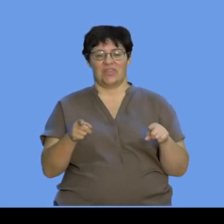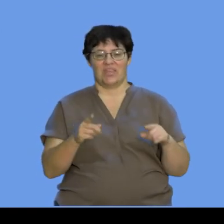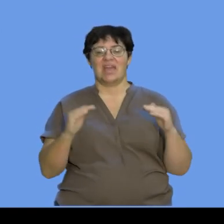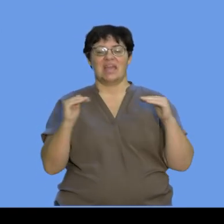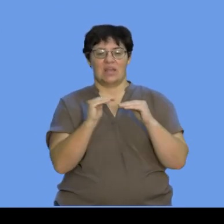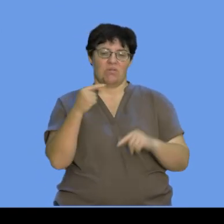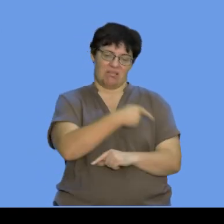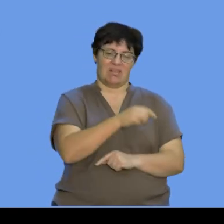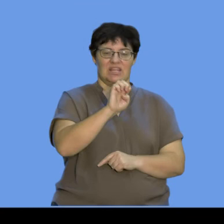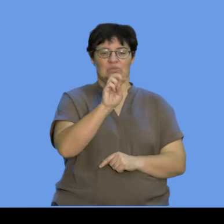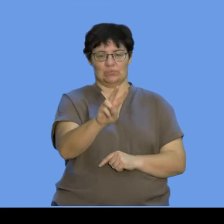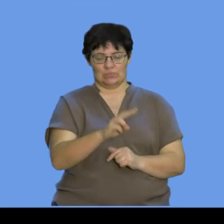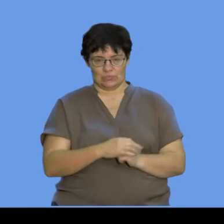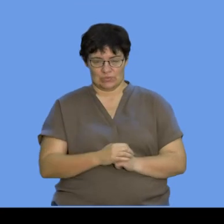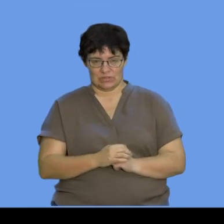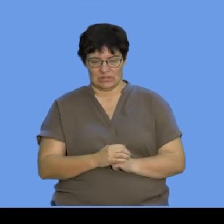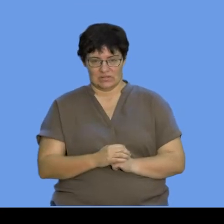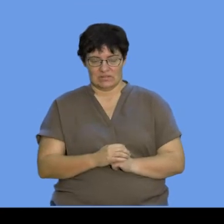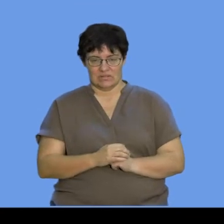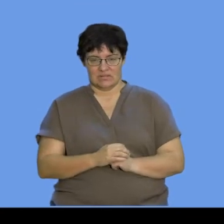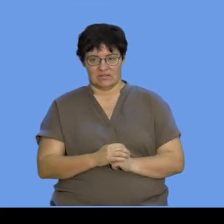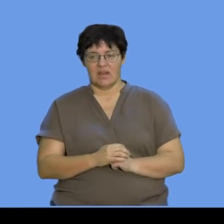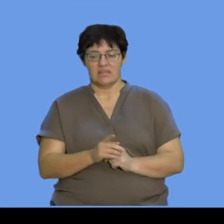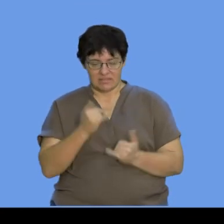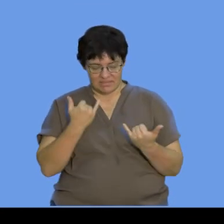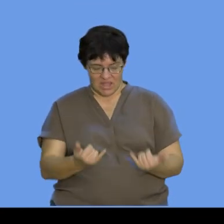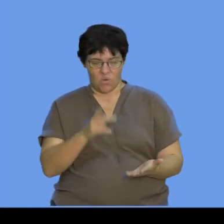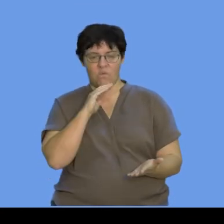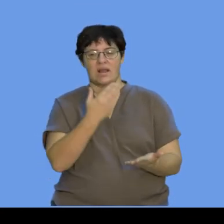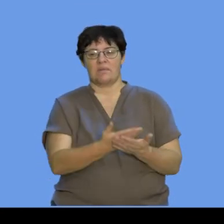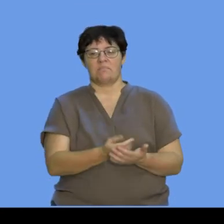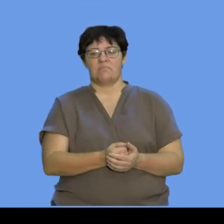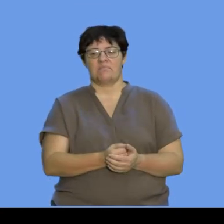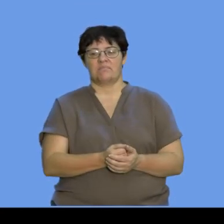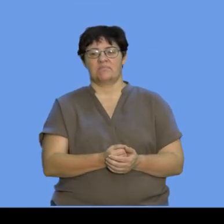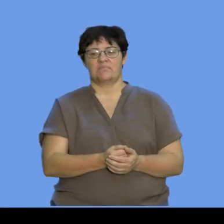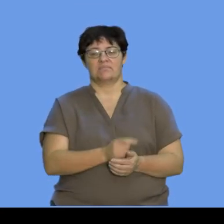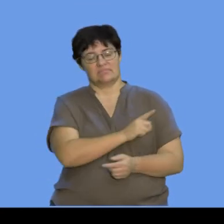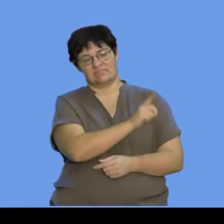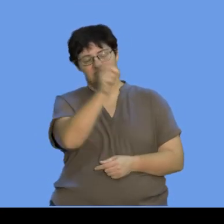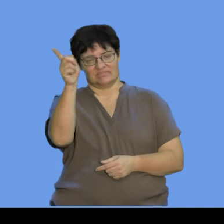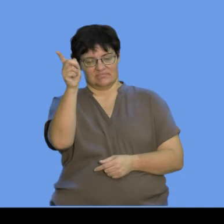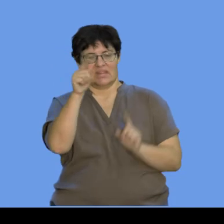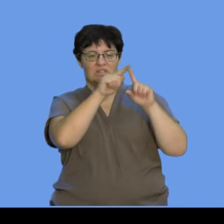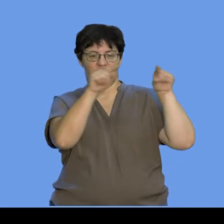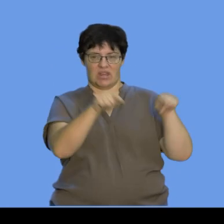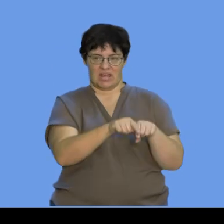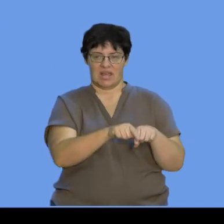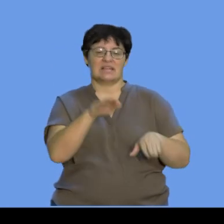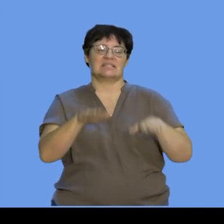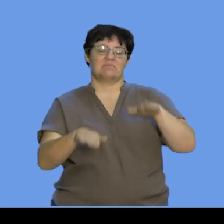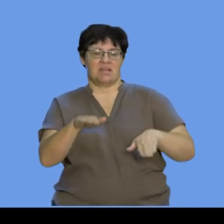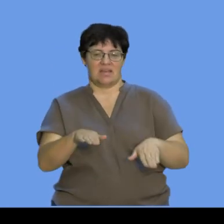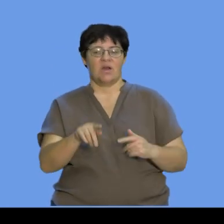are equal to E2. And then you can then claim that the two triangles are